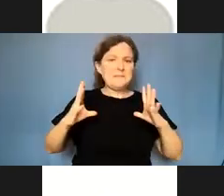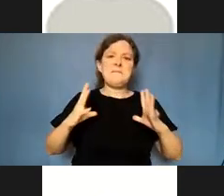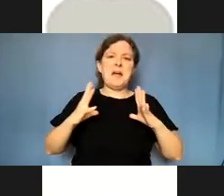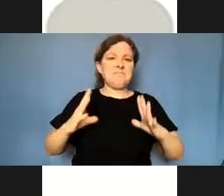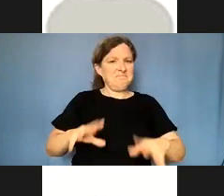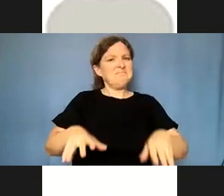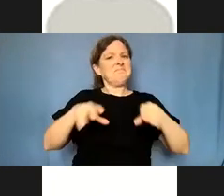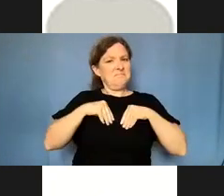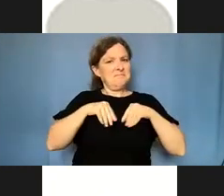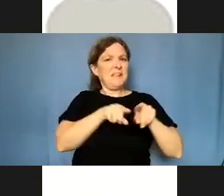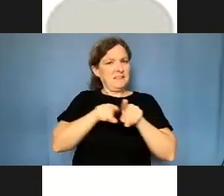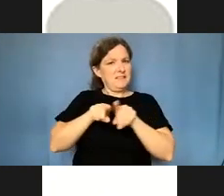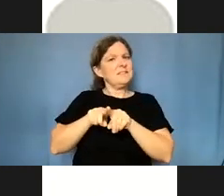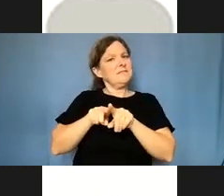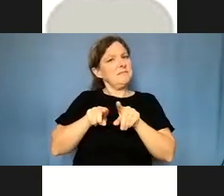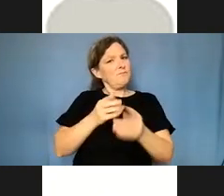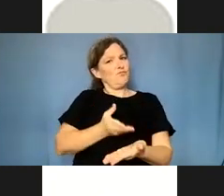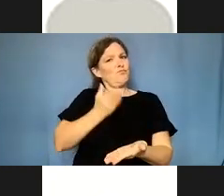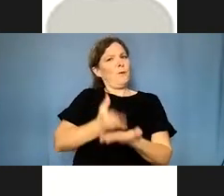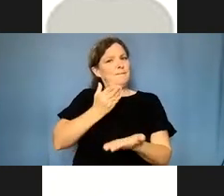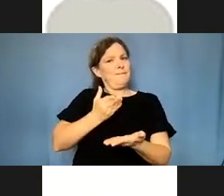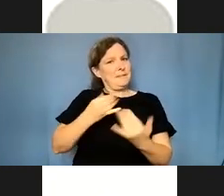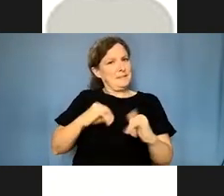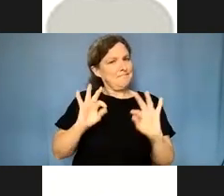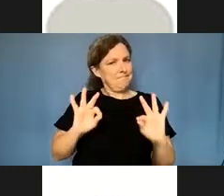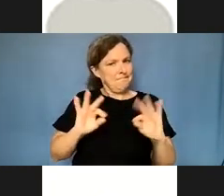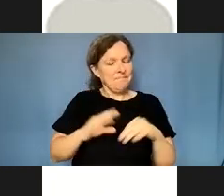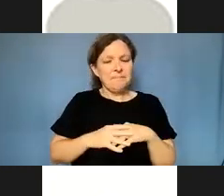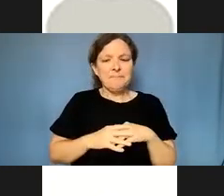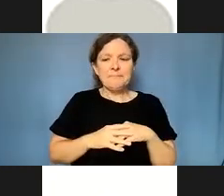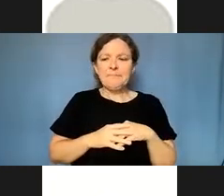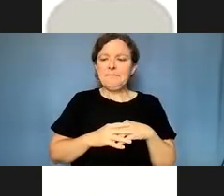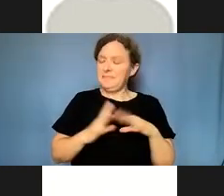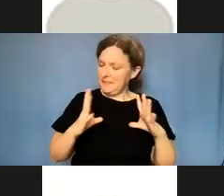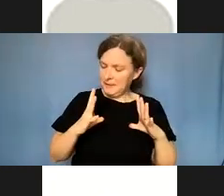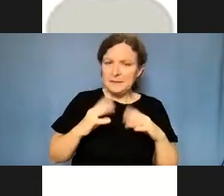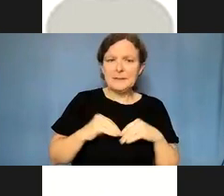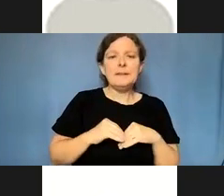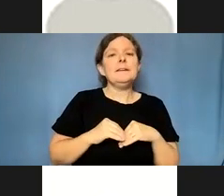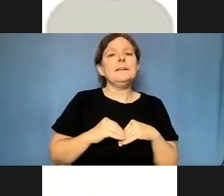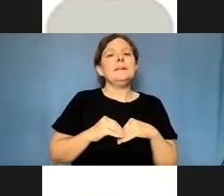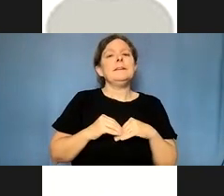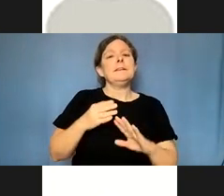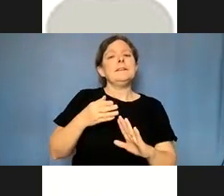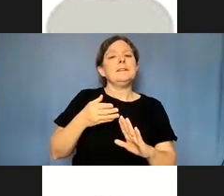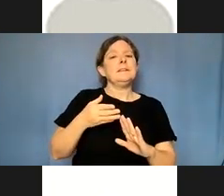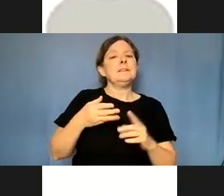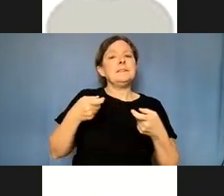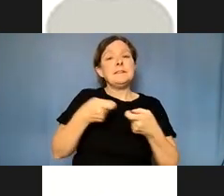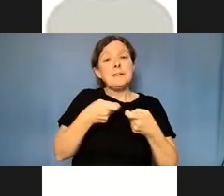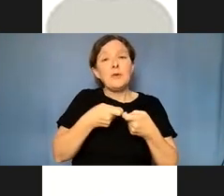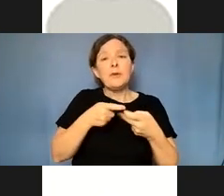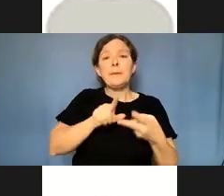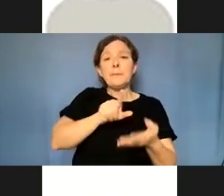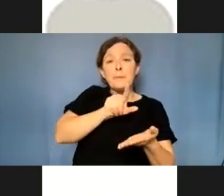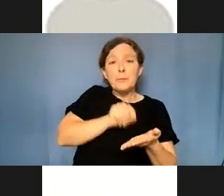as forming part of your proof of vaccination. That's totally fine. Previous versions of electronic or printed